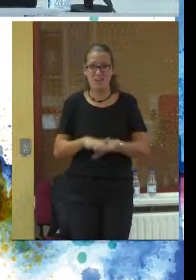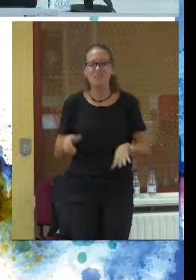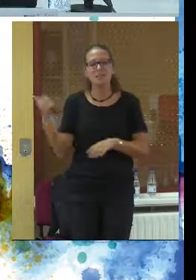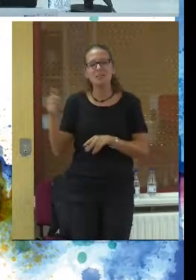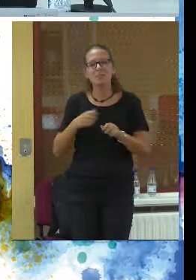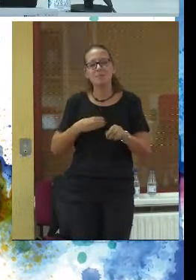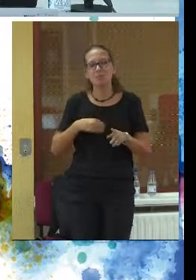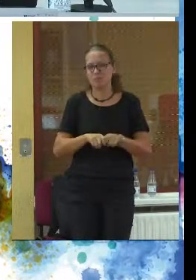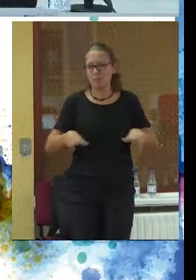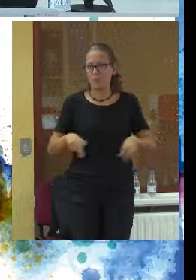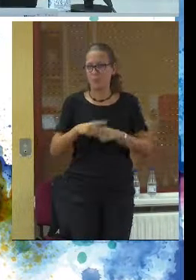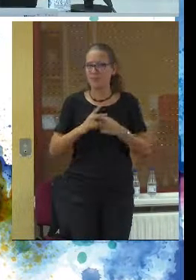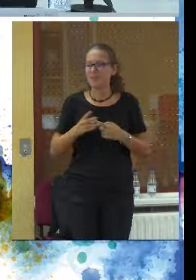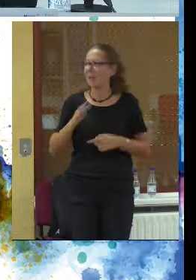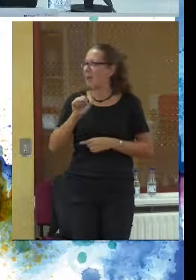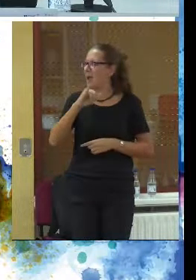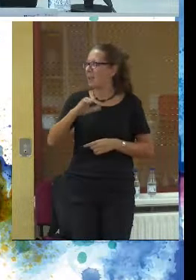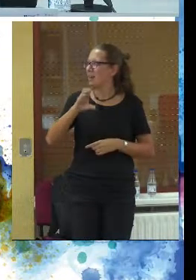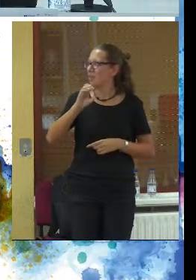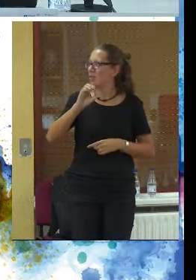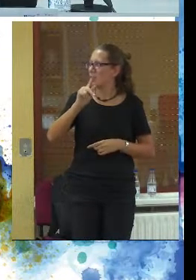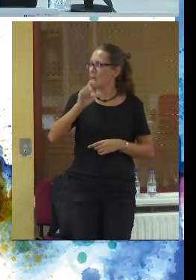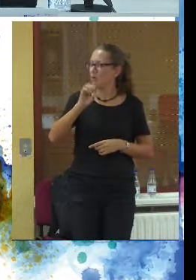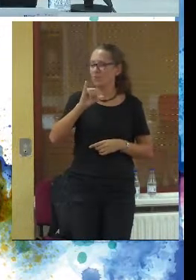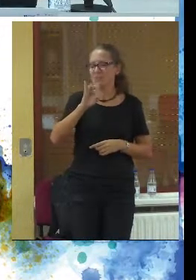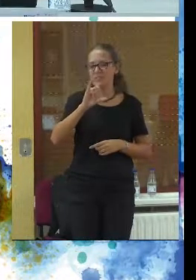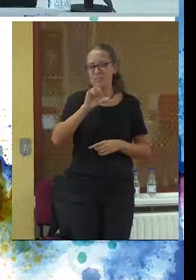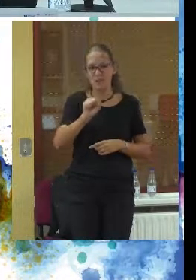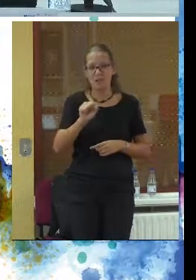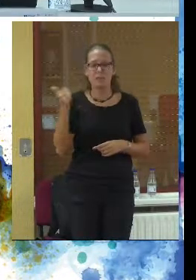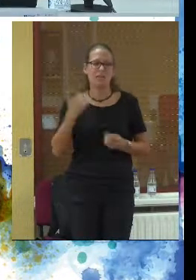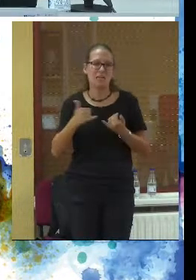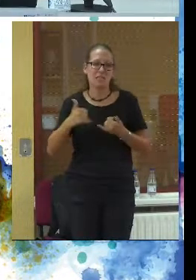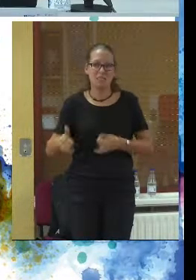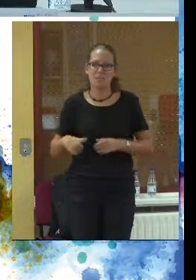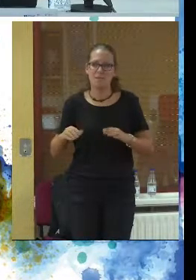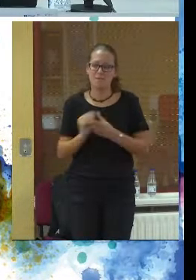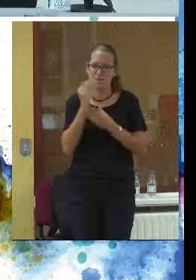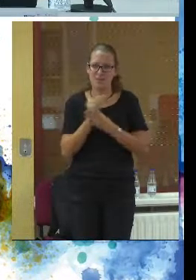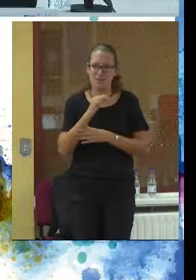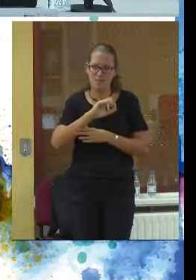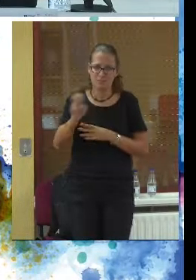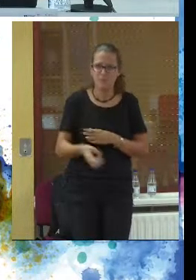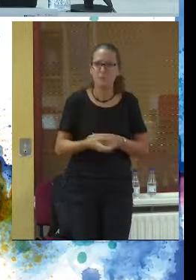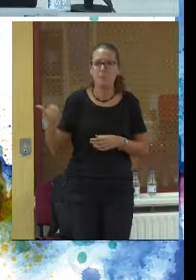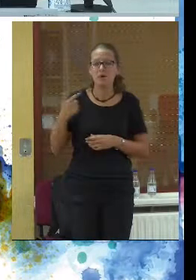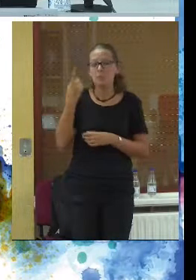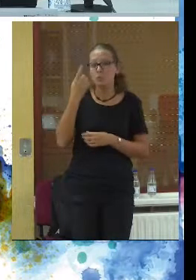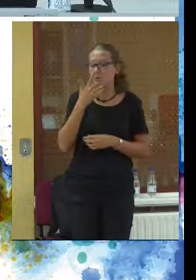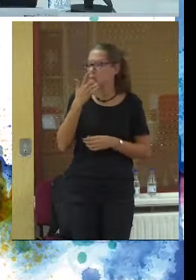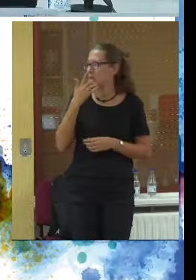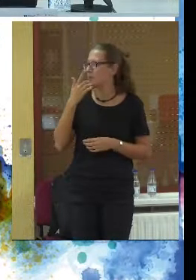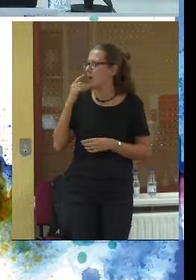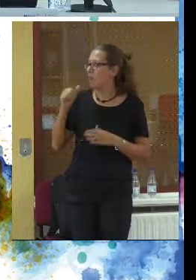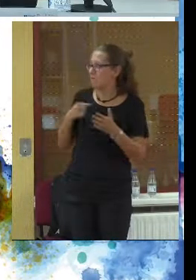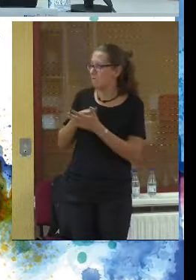to finalize, these are 3 pictures. This is the plant site in Azkoitia, with different production